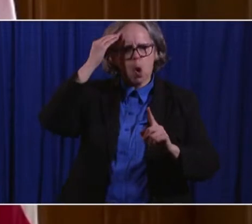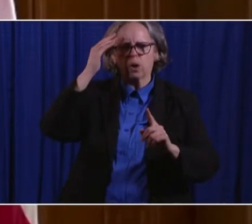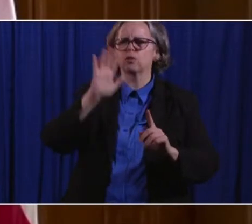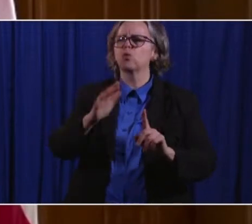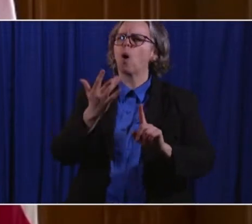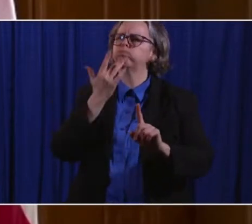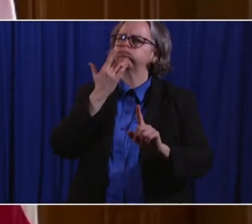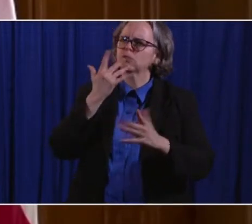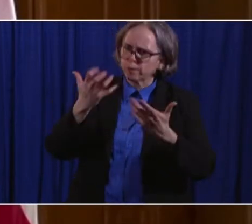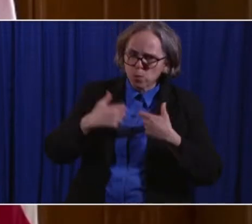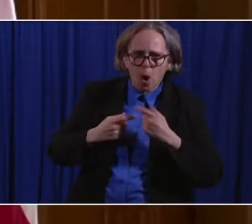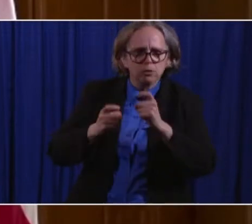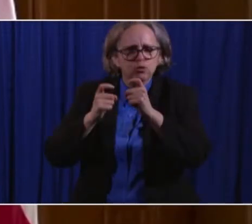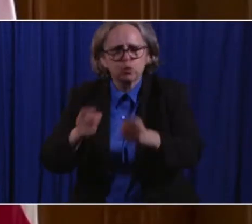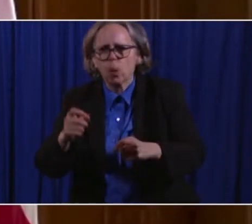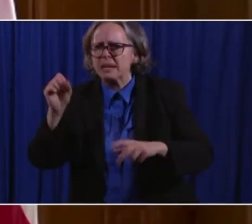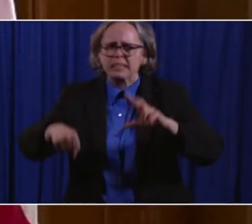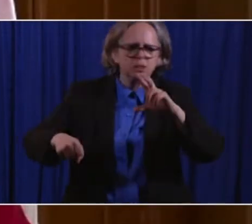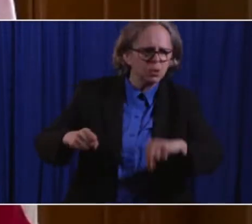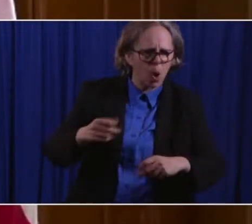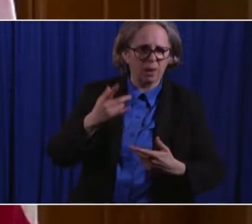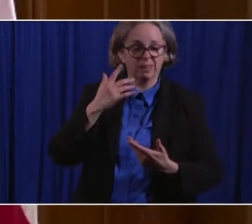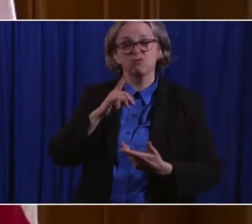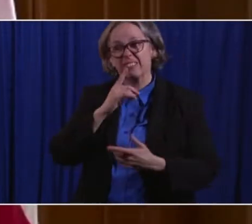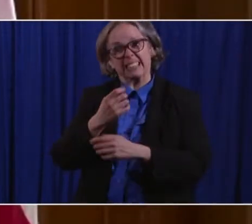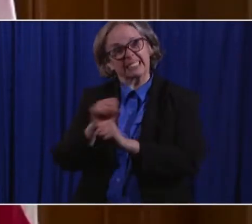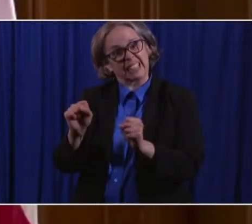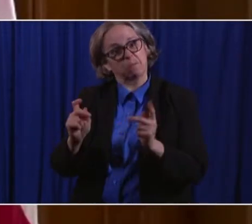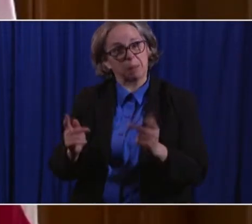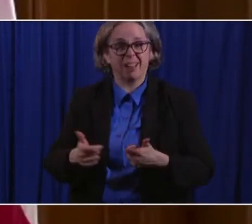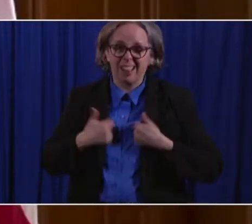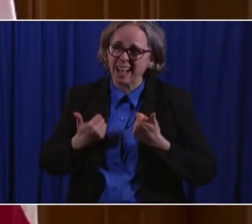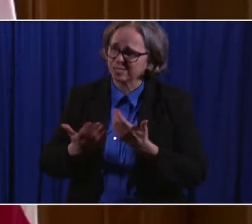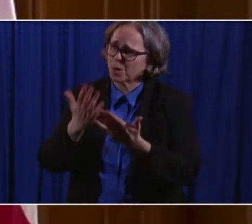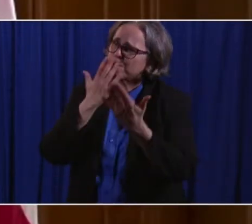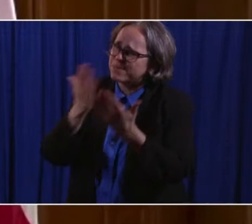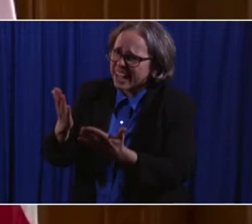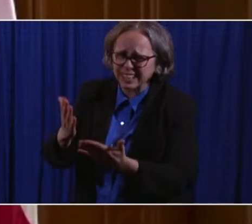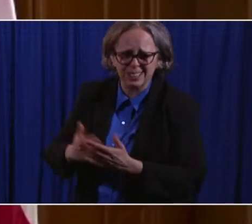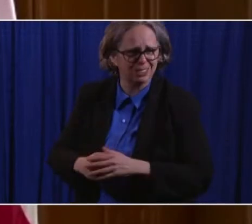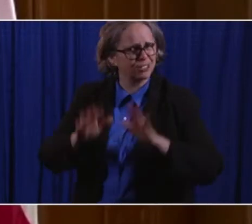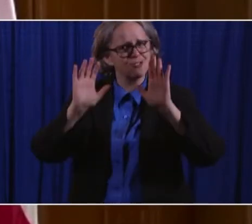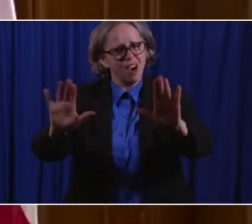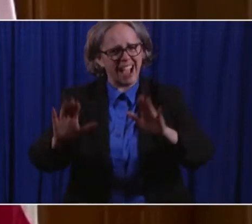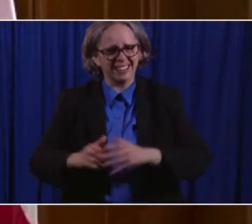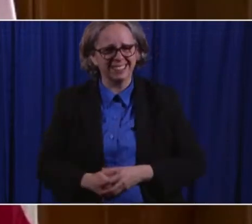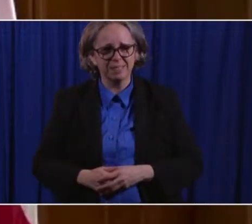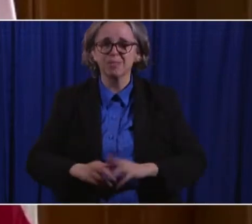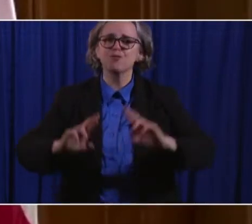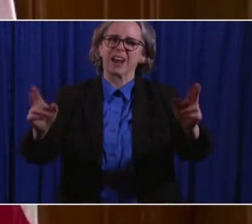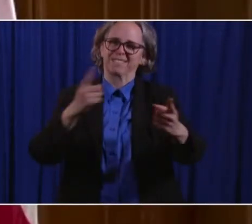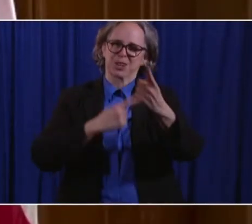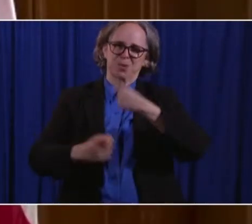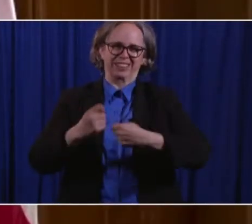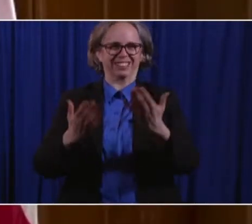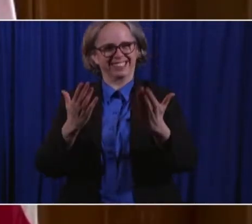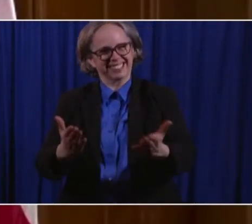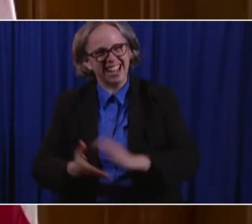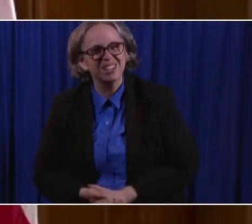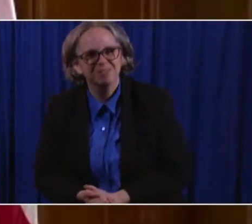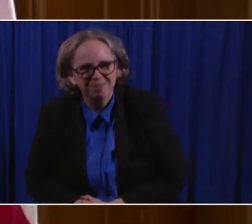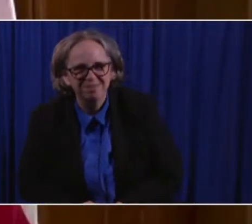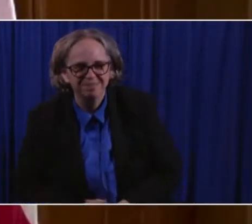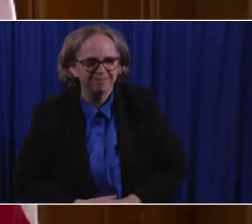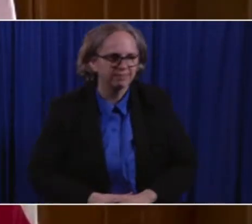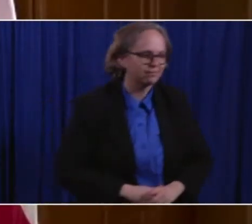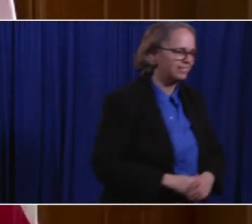saved a lot of lives and improved a lot of lives. So that's a great thing to do. We're ready for questions. Governor, first question